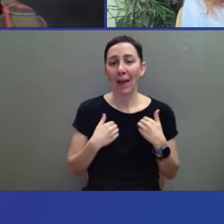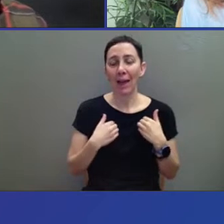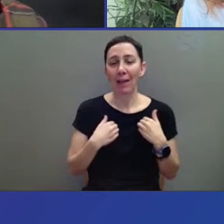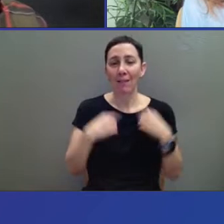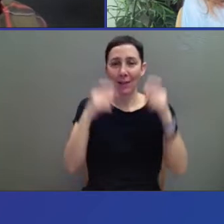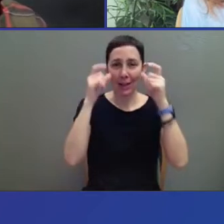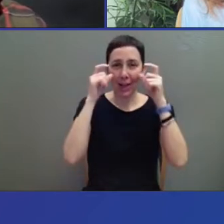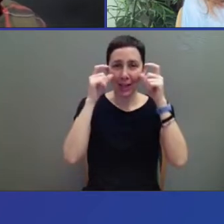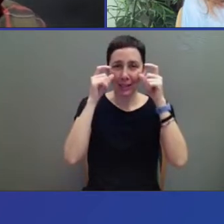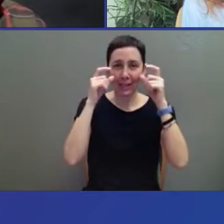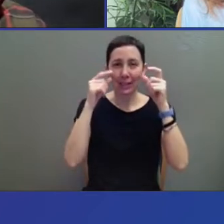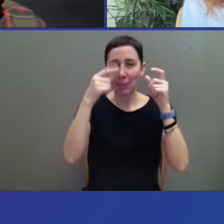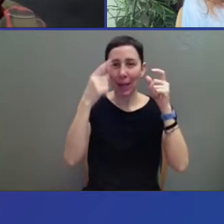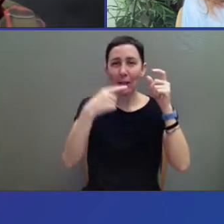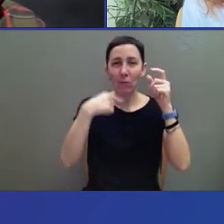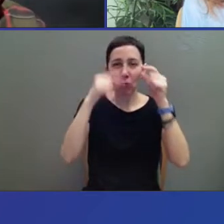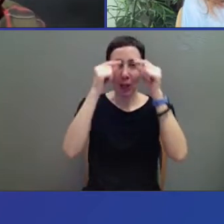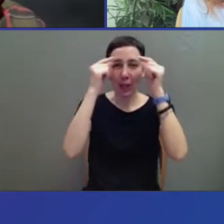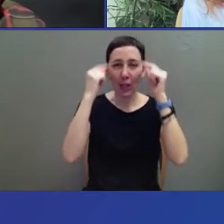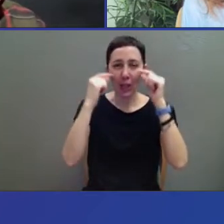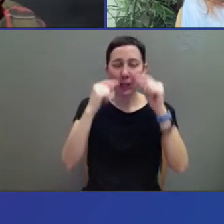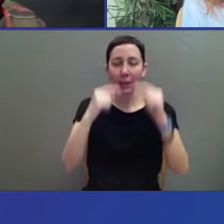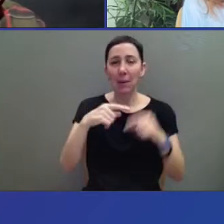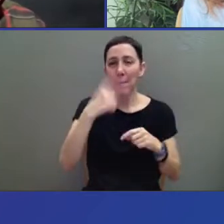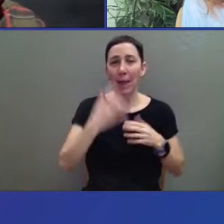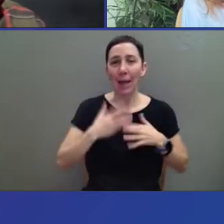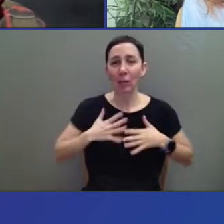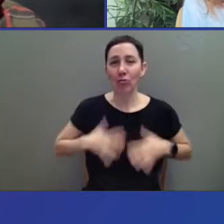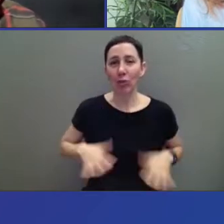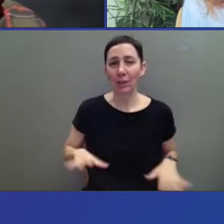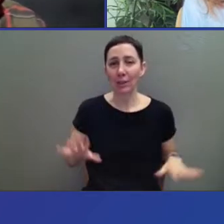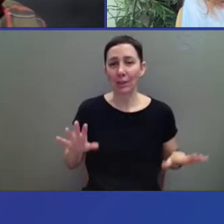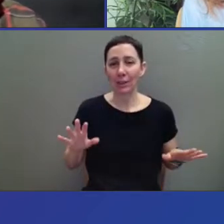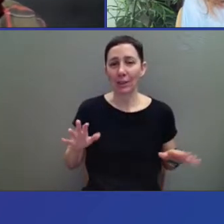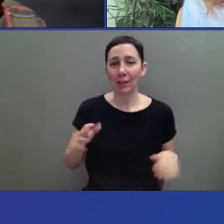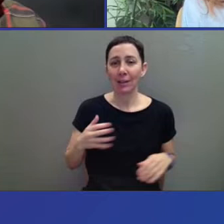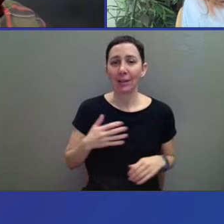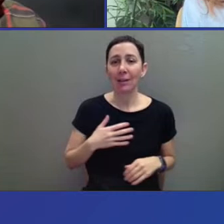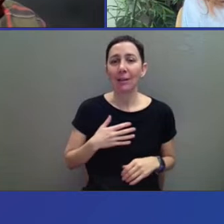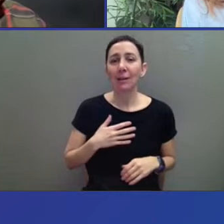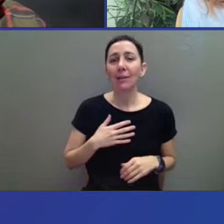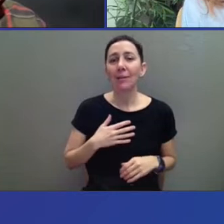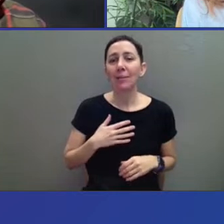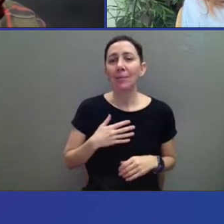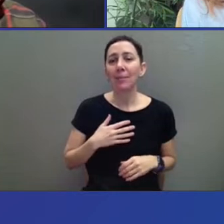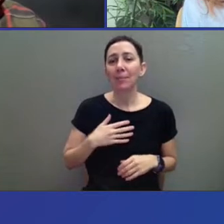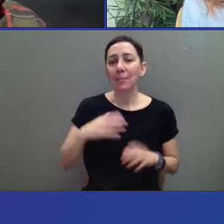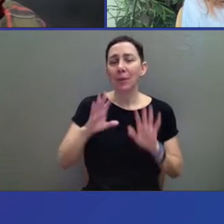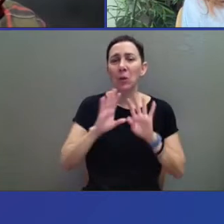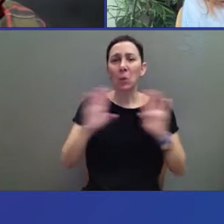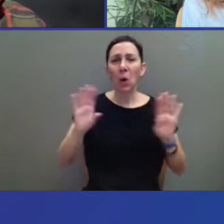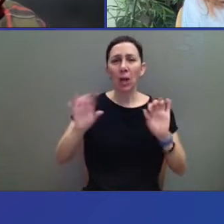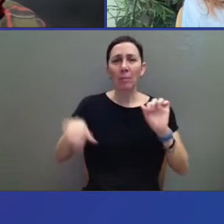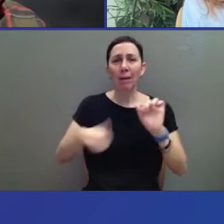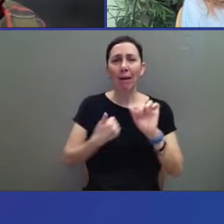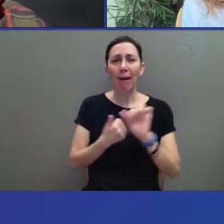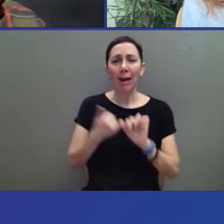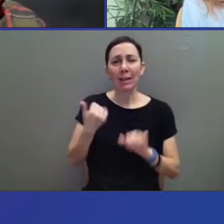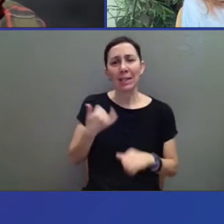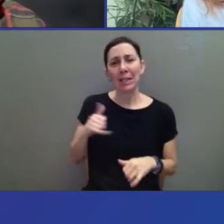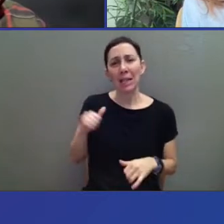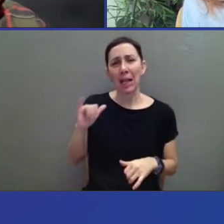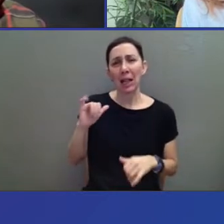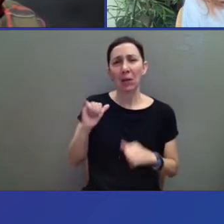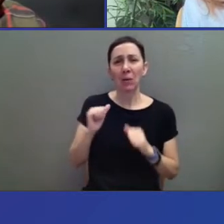and red glasses and a black dress. The the walls behind me are yellow